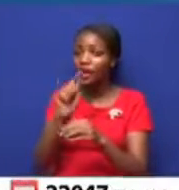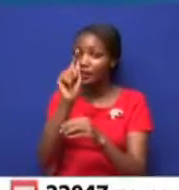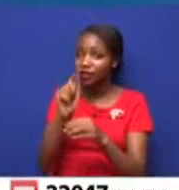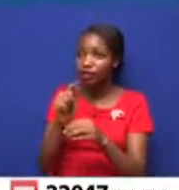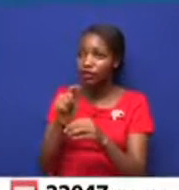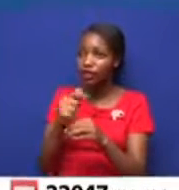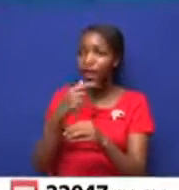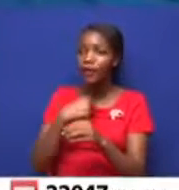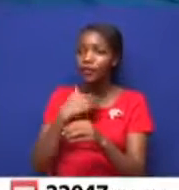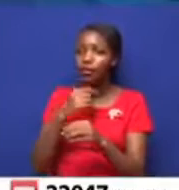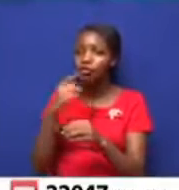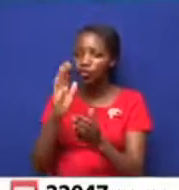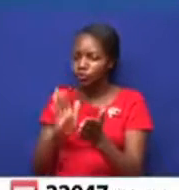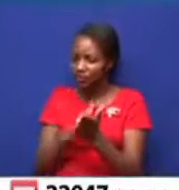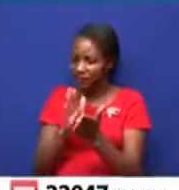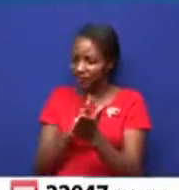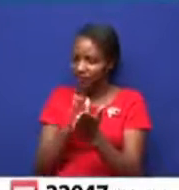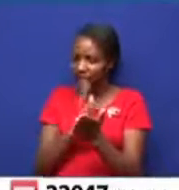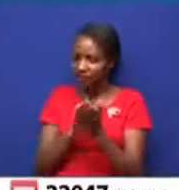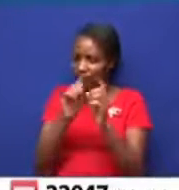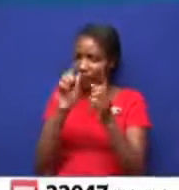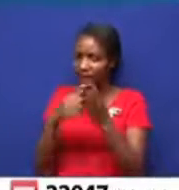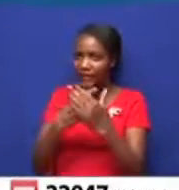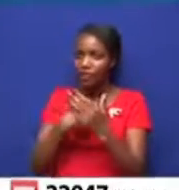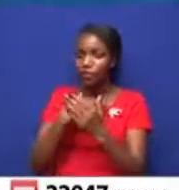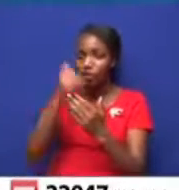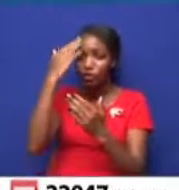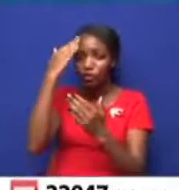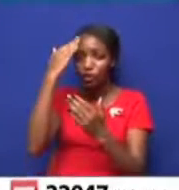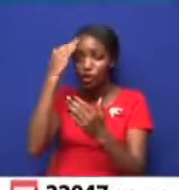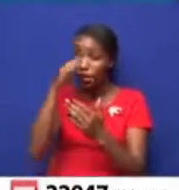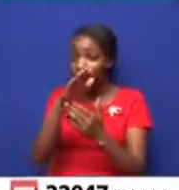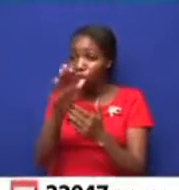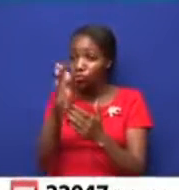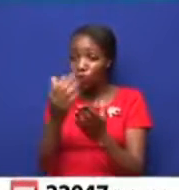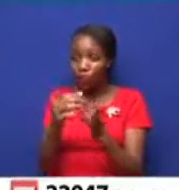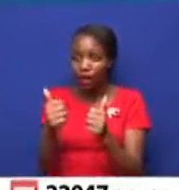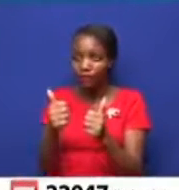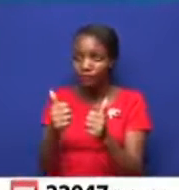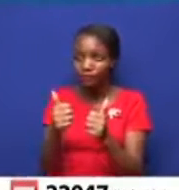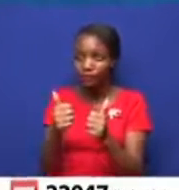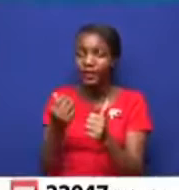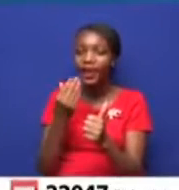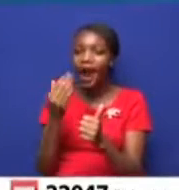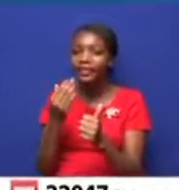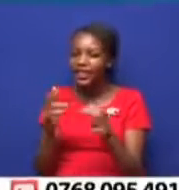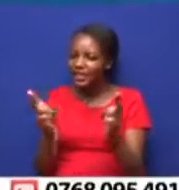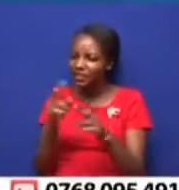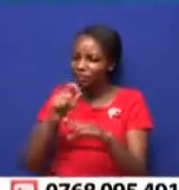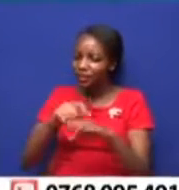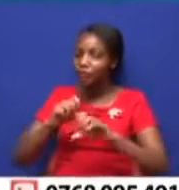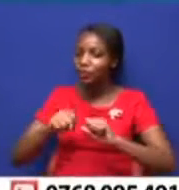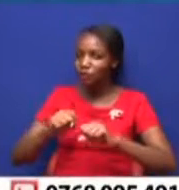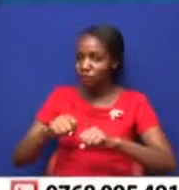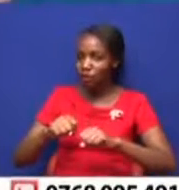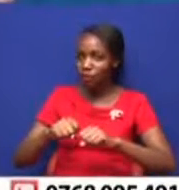get into this quick fire segment and see how well you know each other. And so you have to answer this in the shortest time possible.